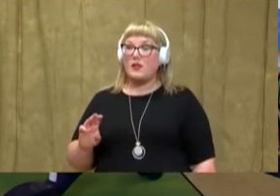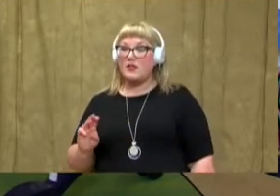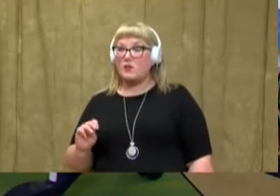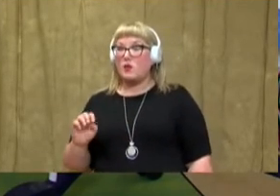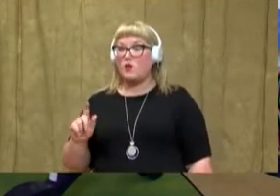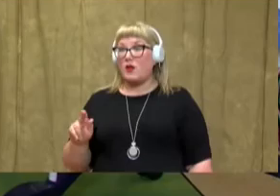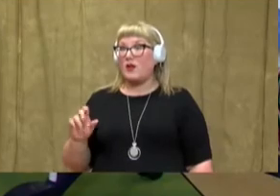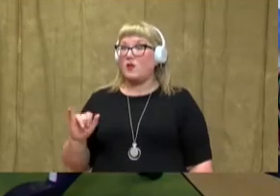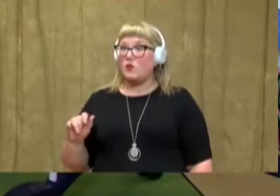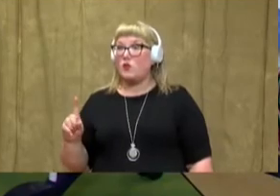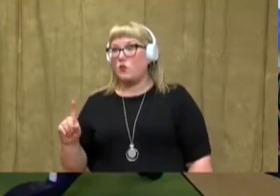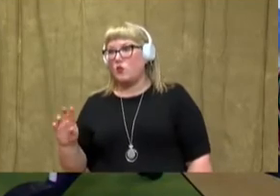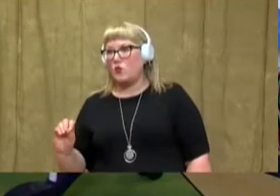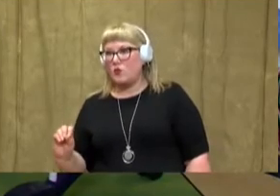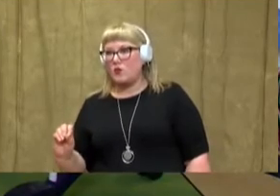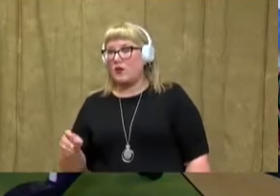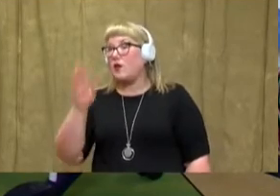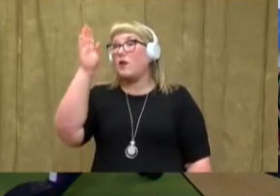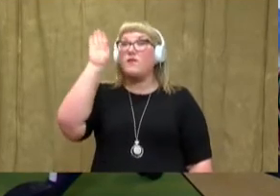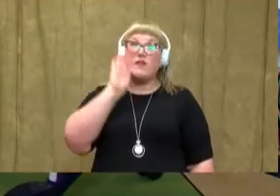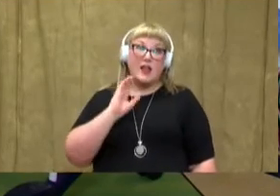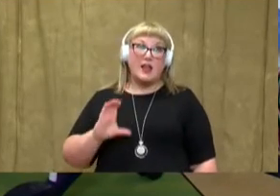purple is morado,